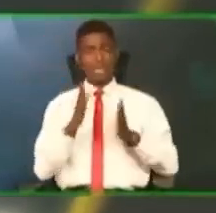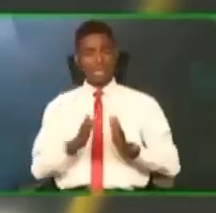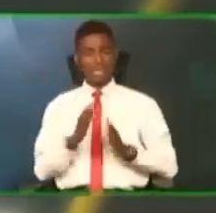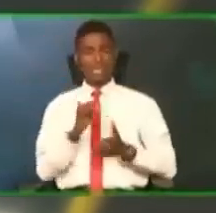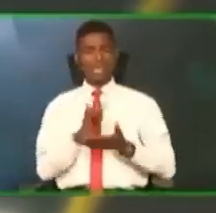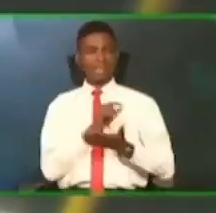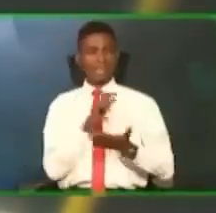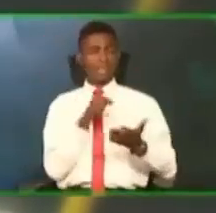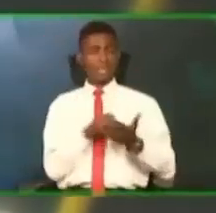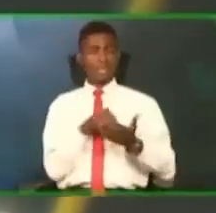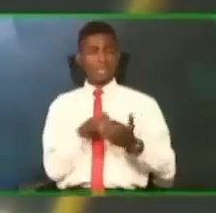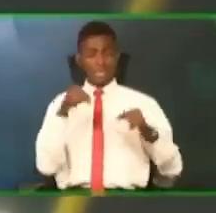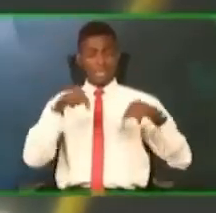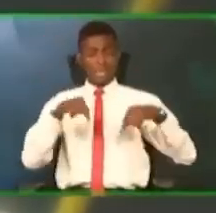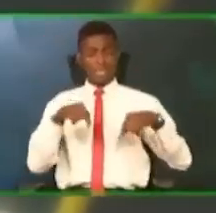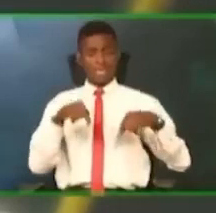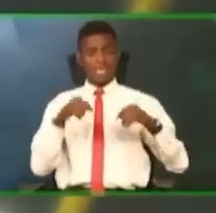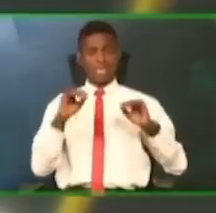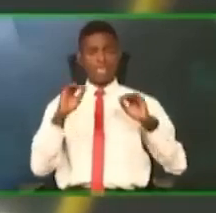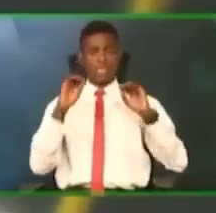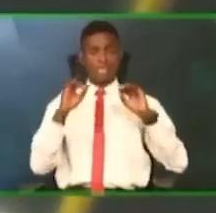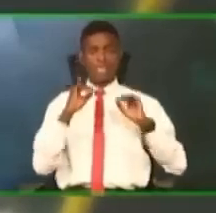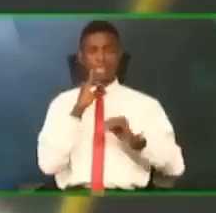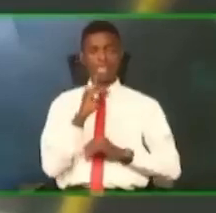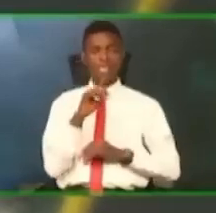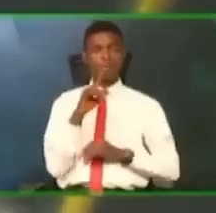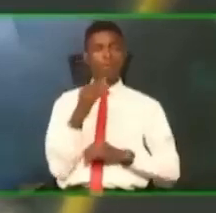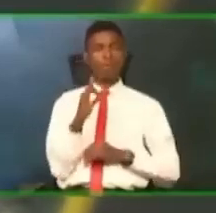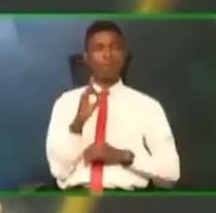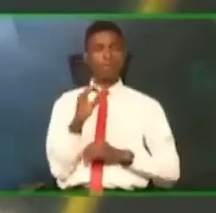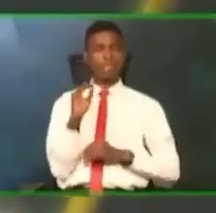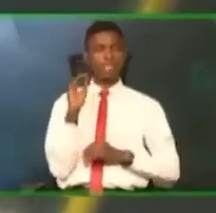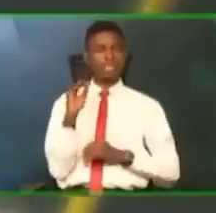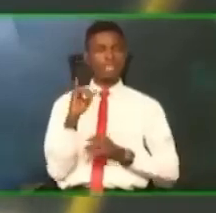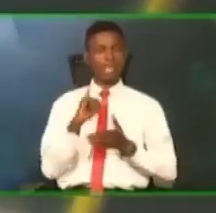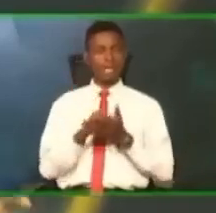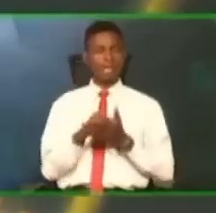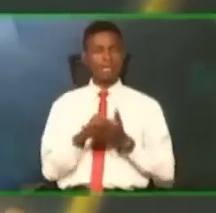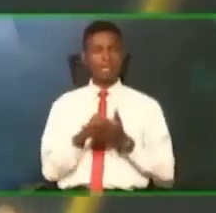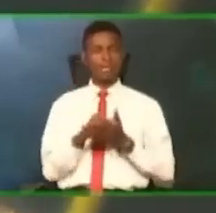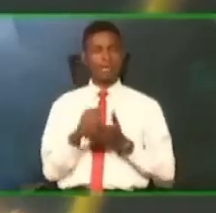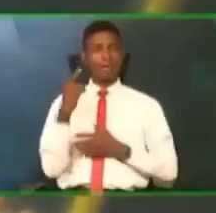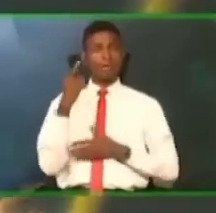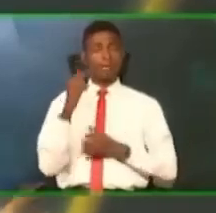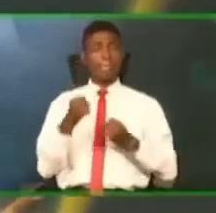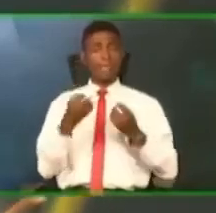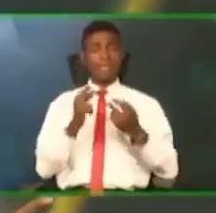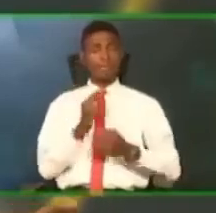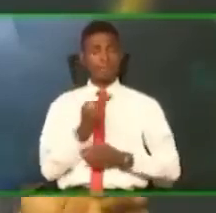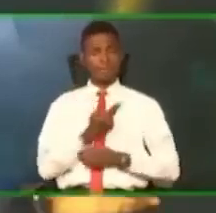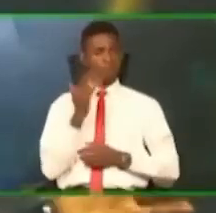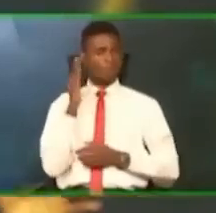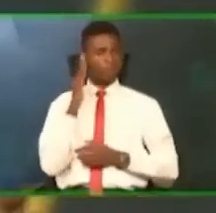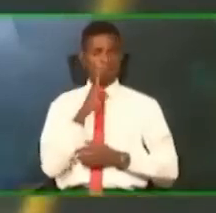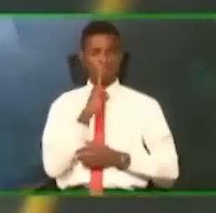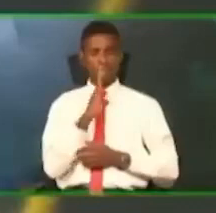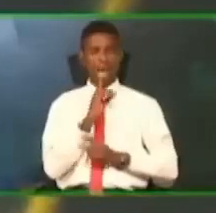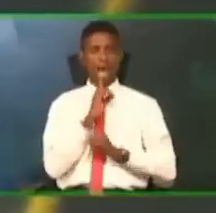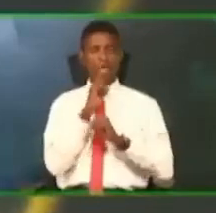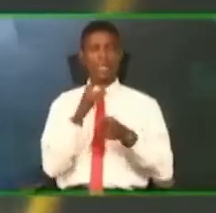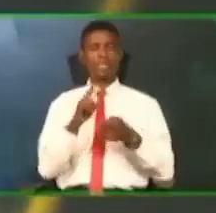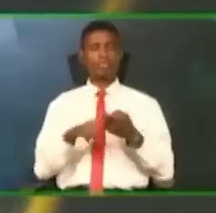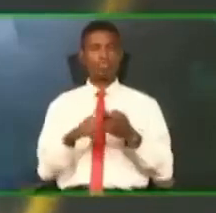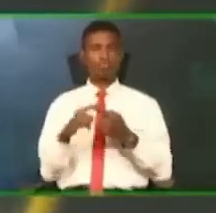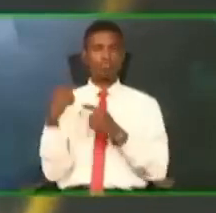one teaching that for many of us will be an answer to age-long